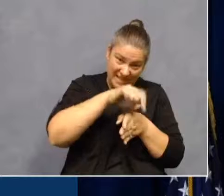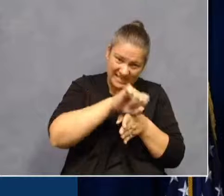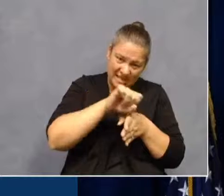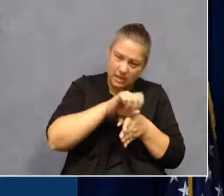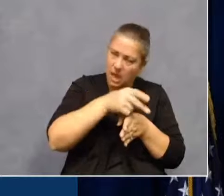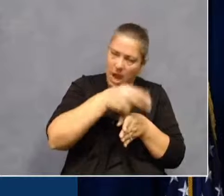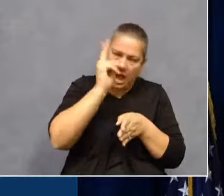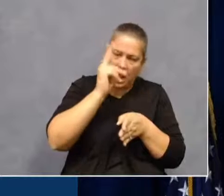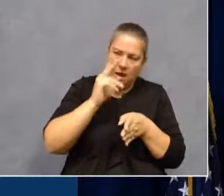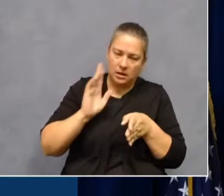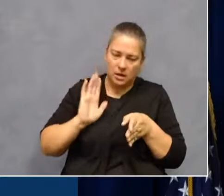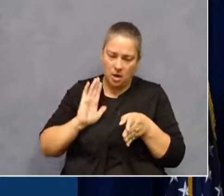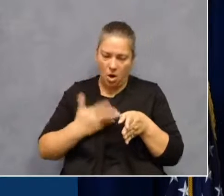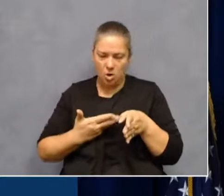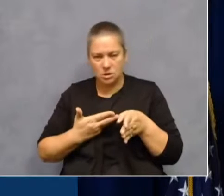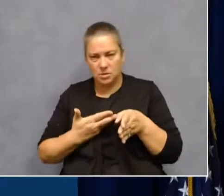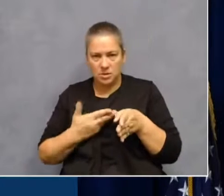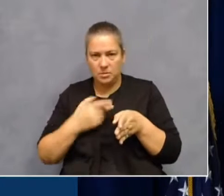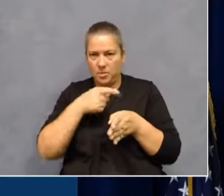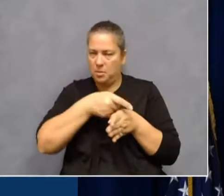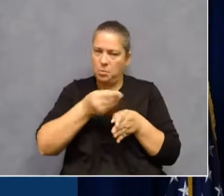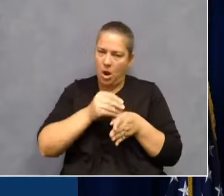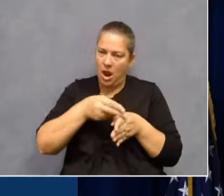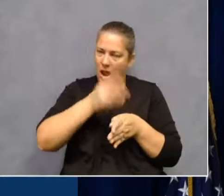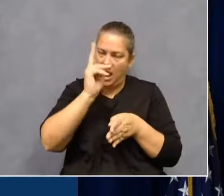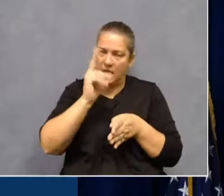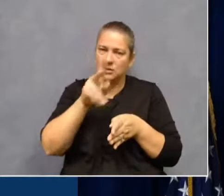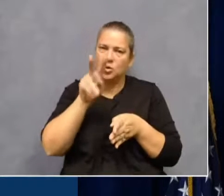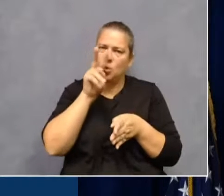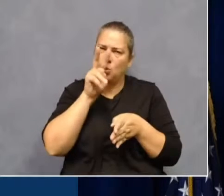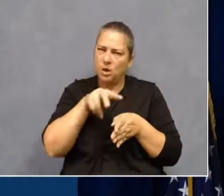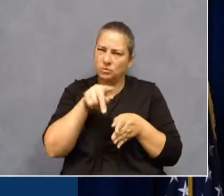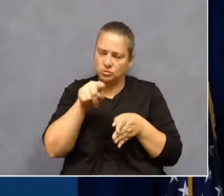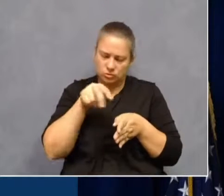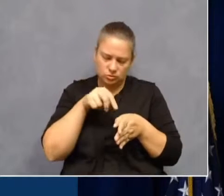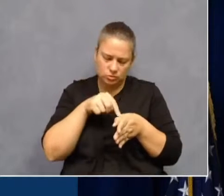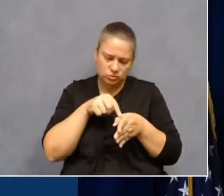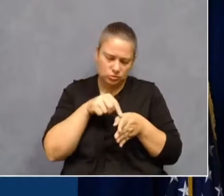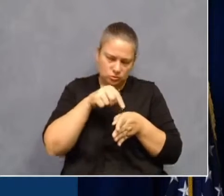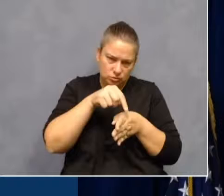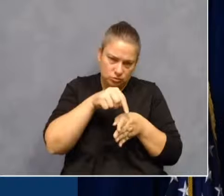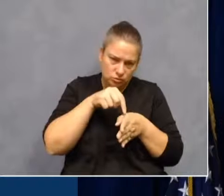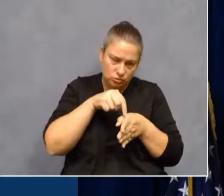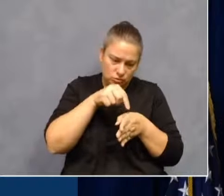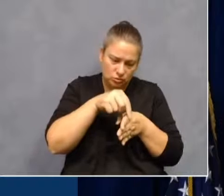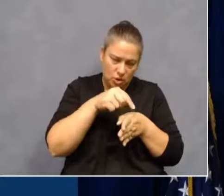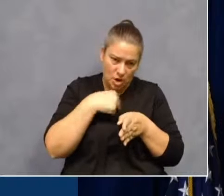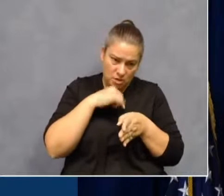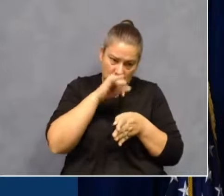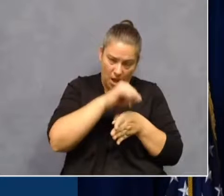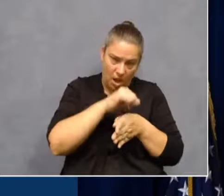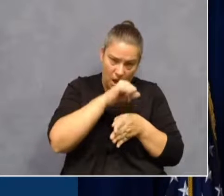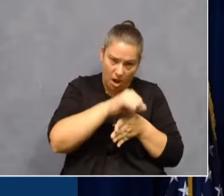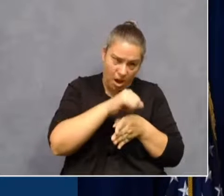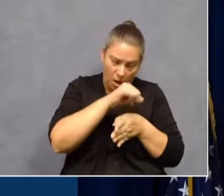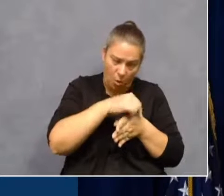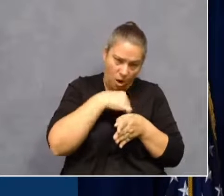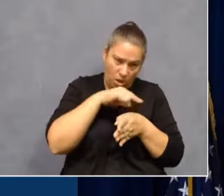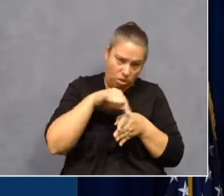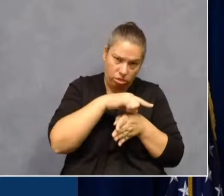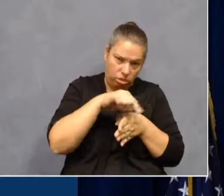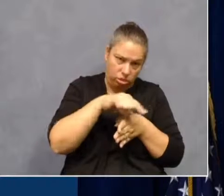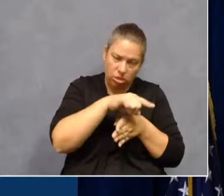It should guide you in your actions, how much time you spend there, and how especially careful you ought to